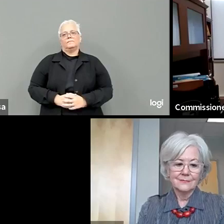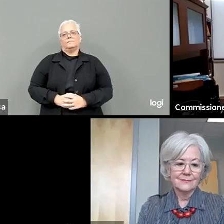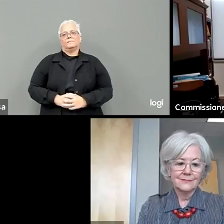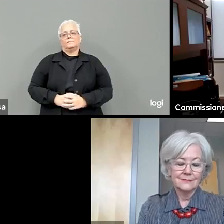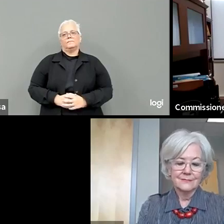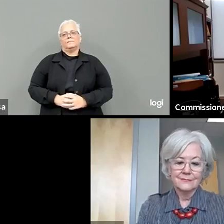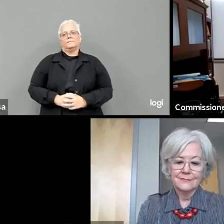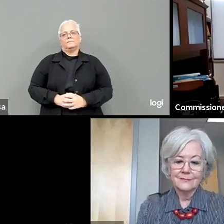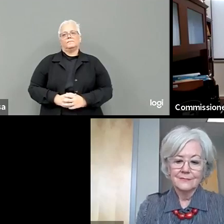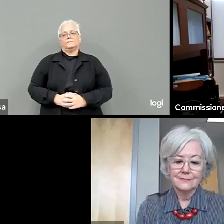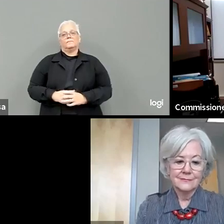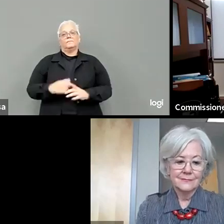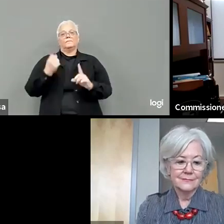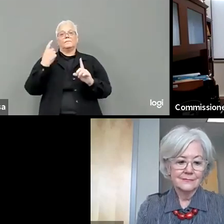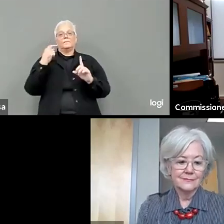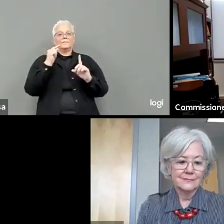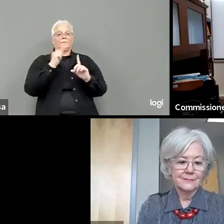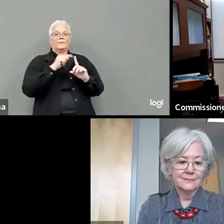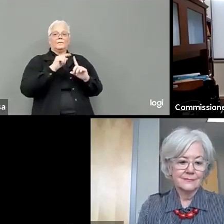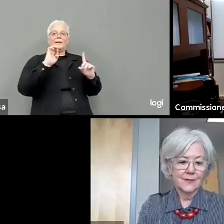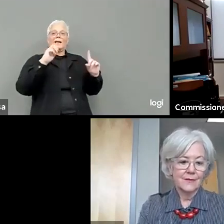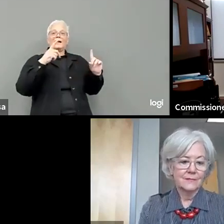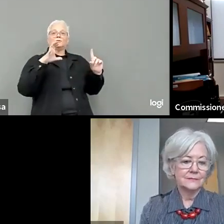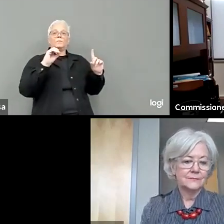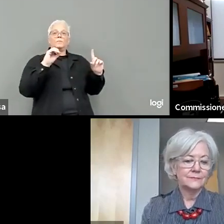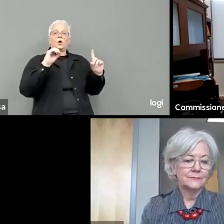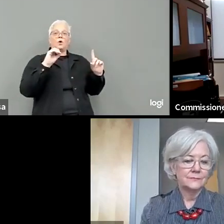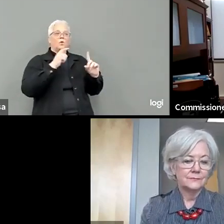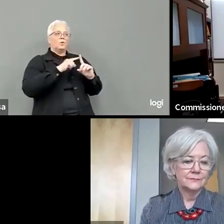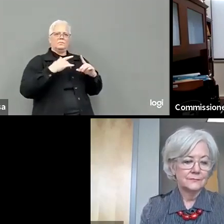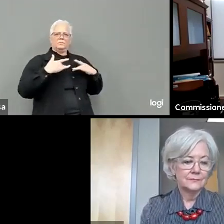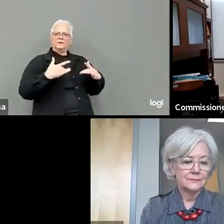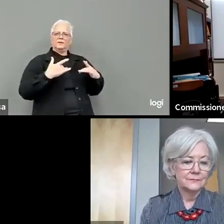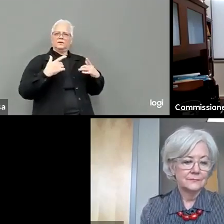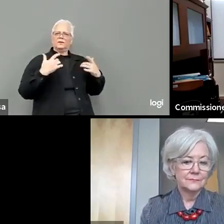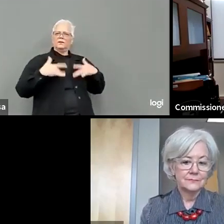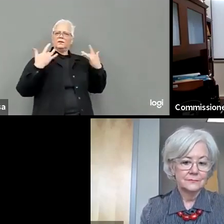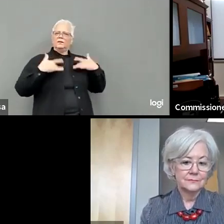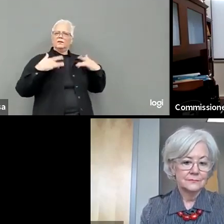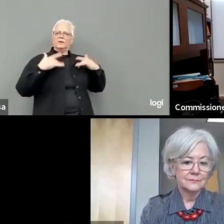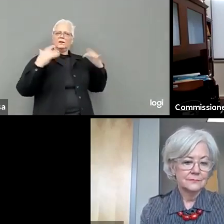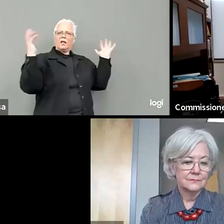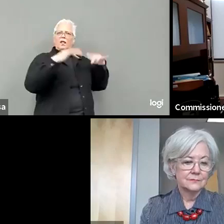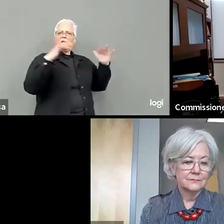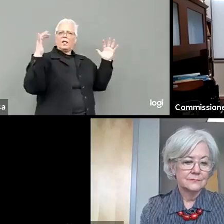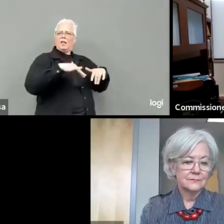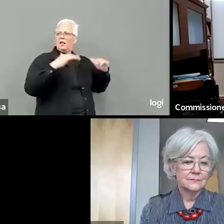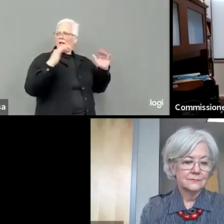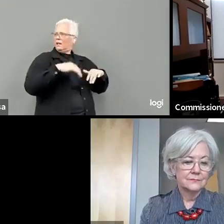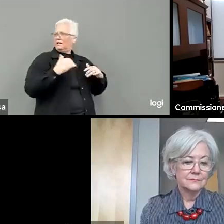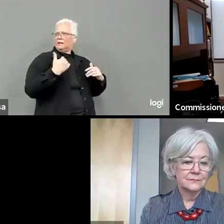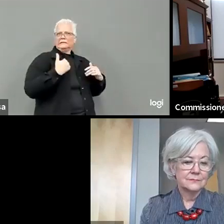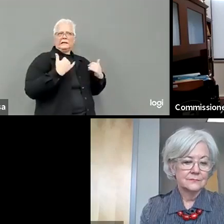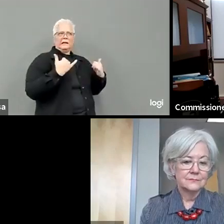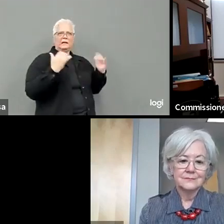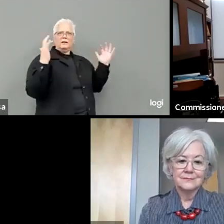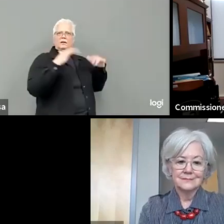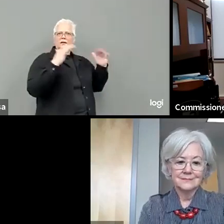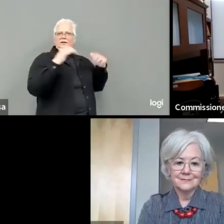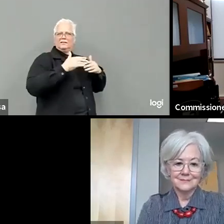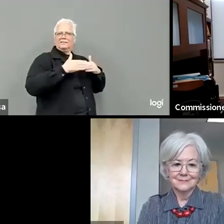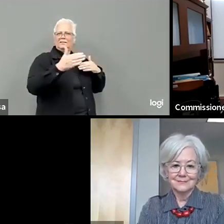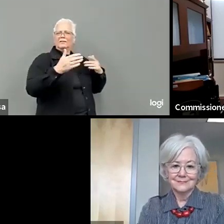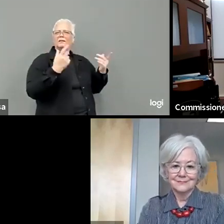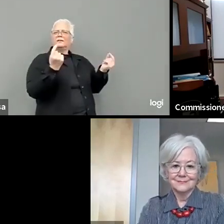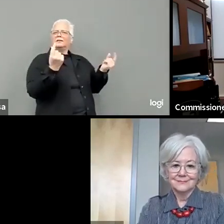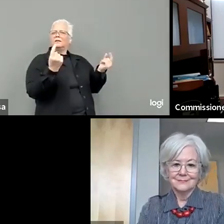they've managed them very, very well. They follow their safety plans very closely. And I think it's a learned experience. You know, it's a different way of doing